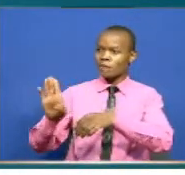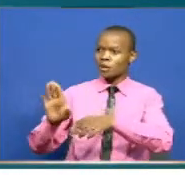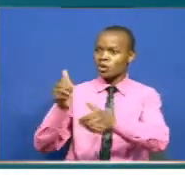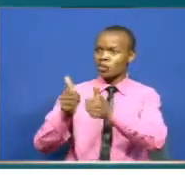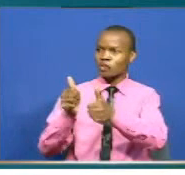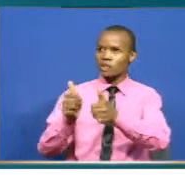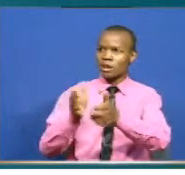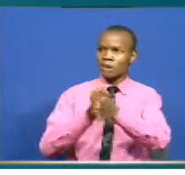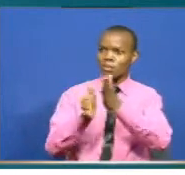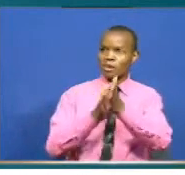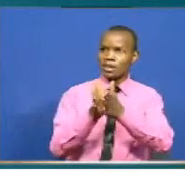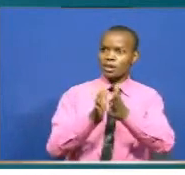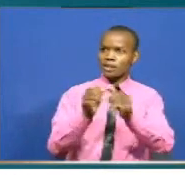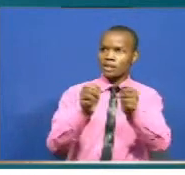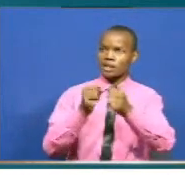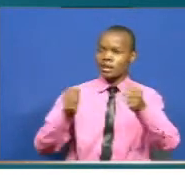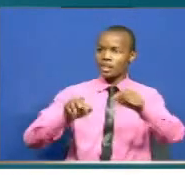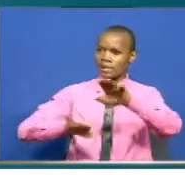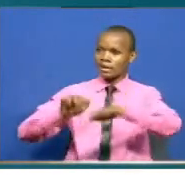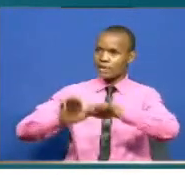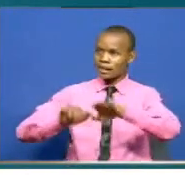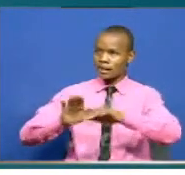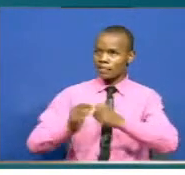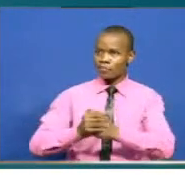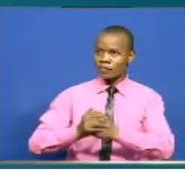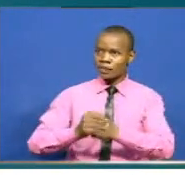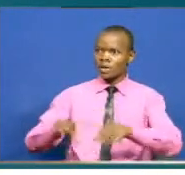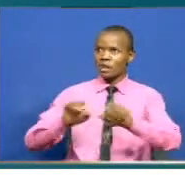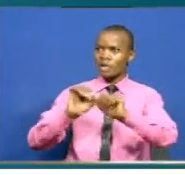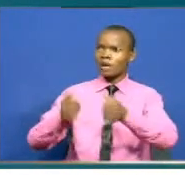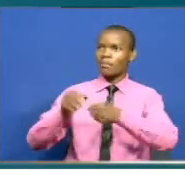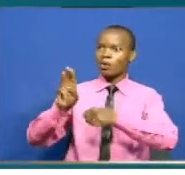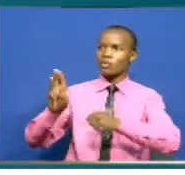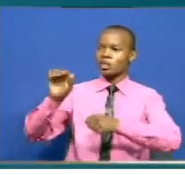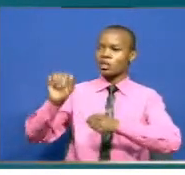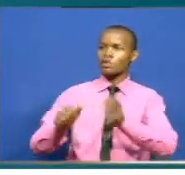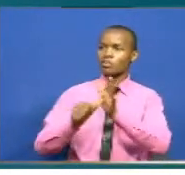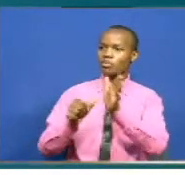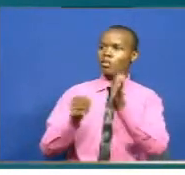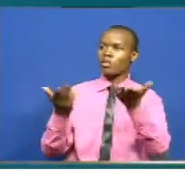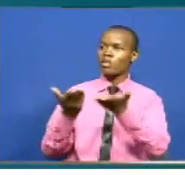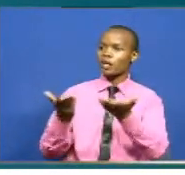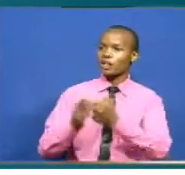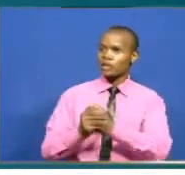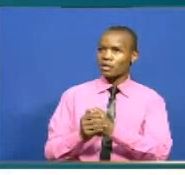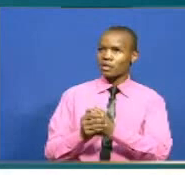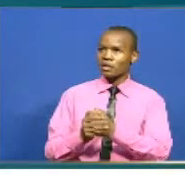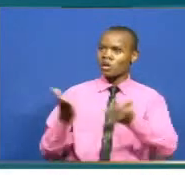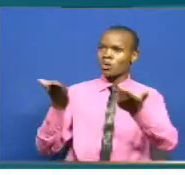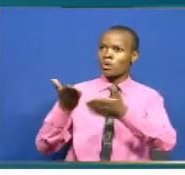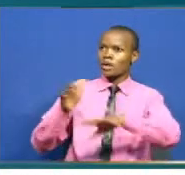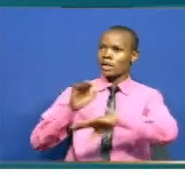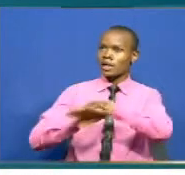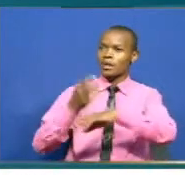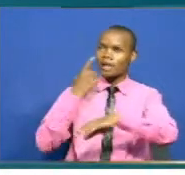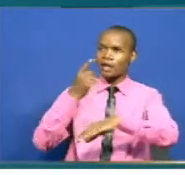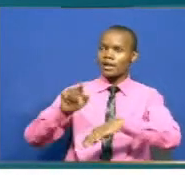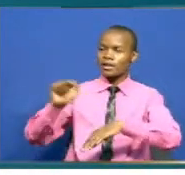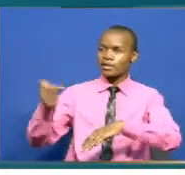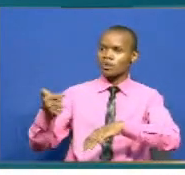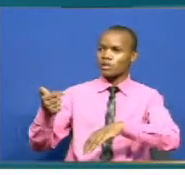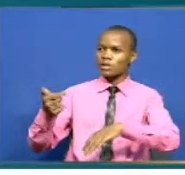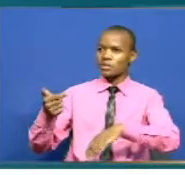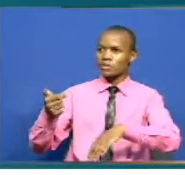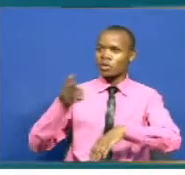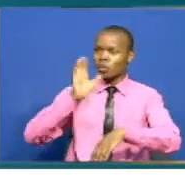said in the papers mm-hmm. today mm-hmm. in Kirinyaga. What is not happening to Wajir South that does not get even 100,000 cubic